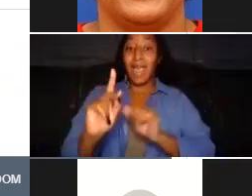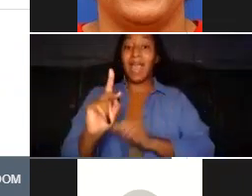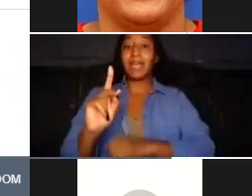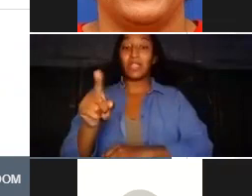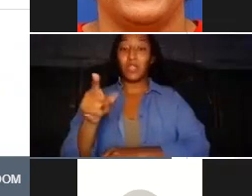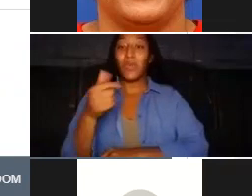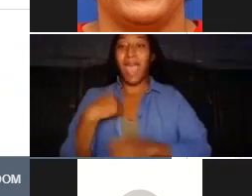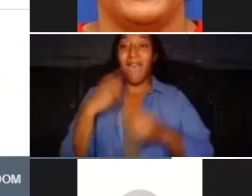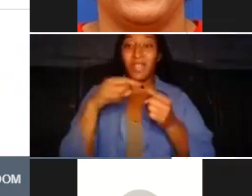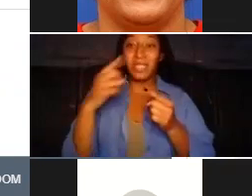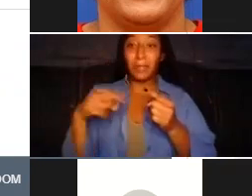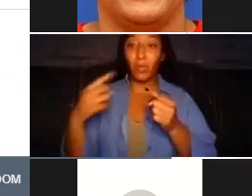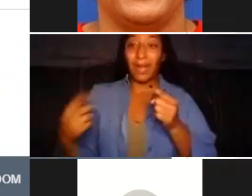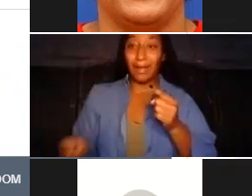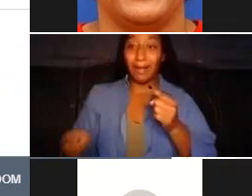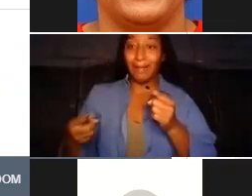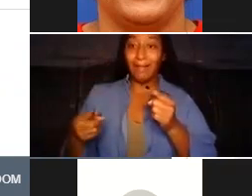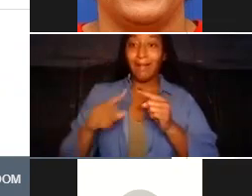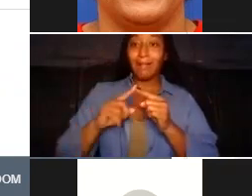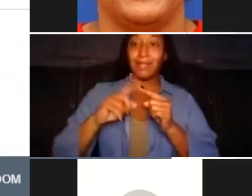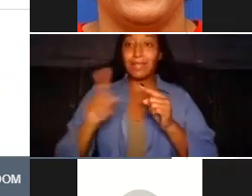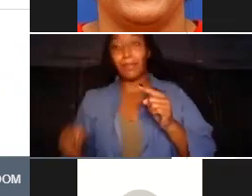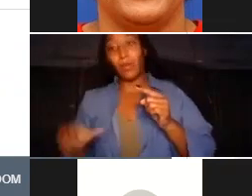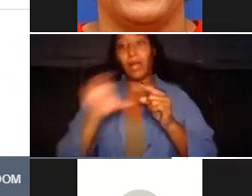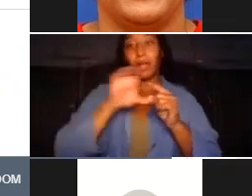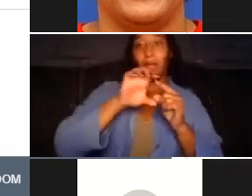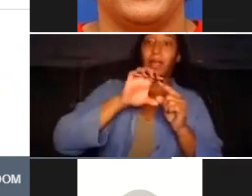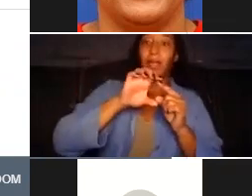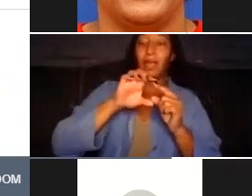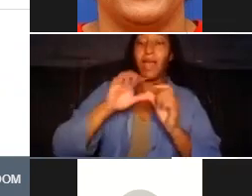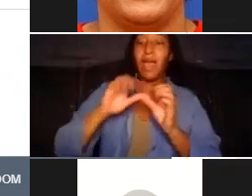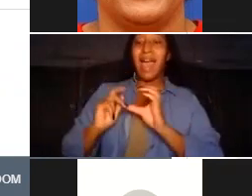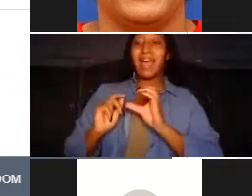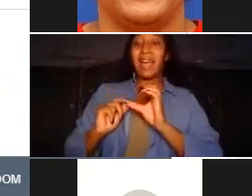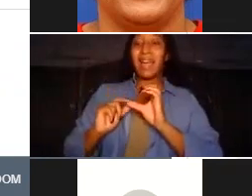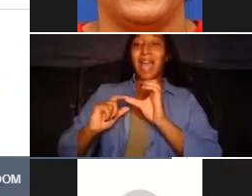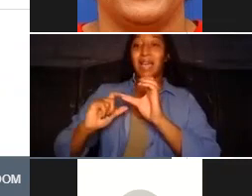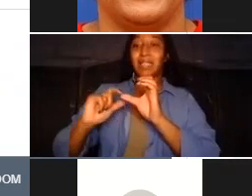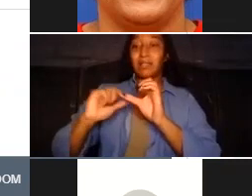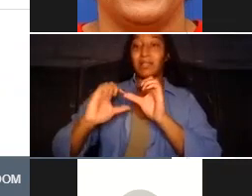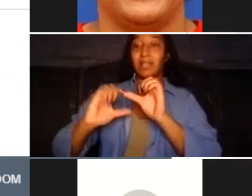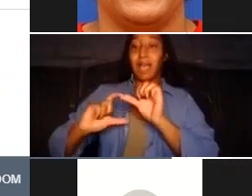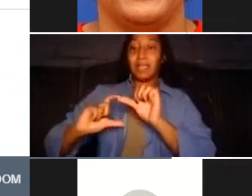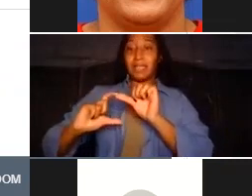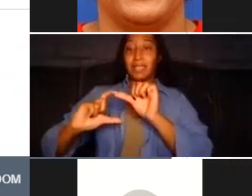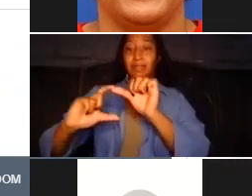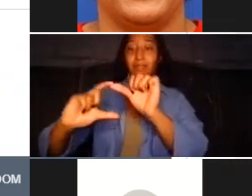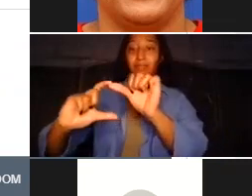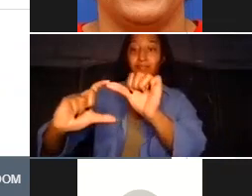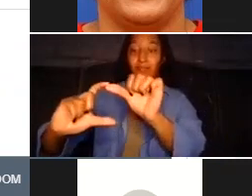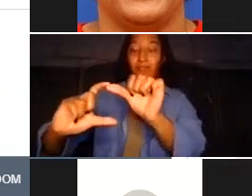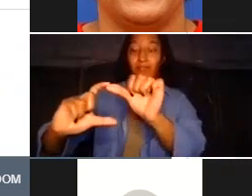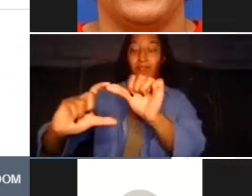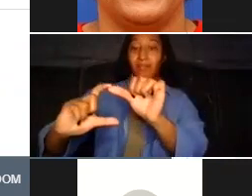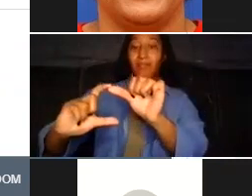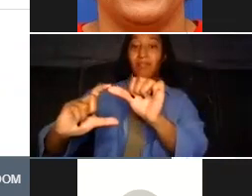all, this period is related to an object being described by Hooke's law. Okay, just sometimes different terminology that you'll